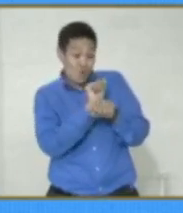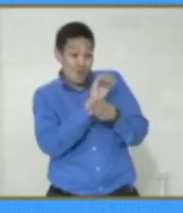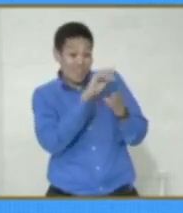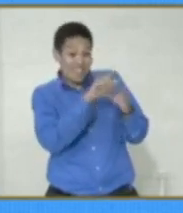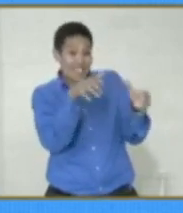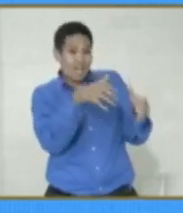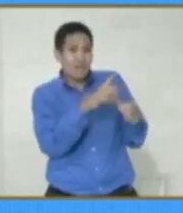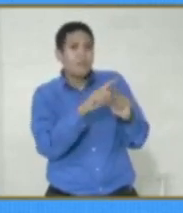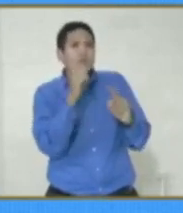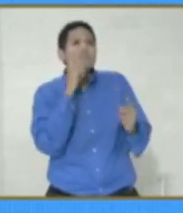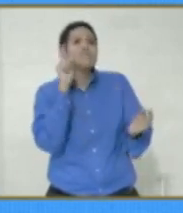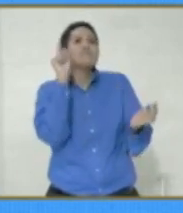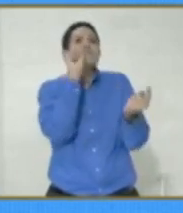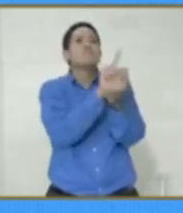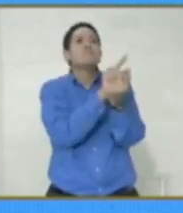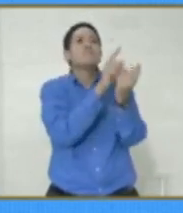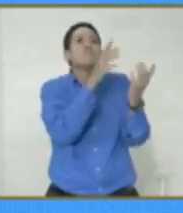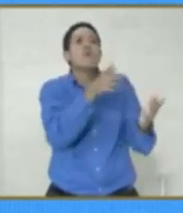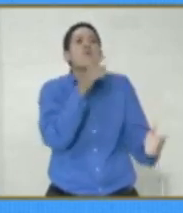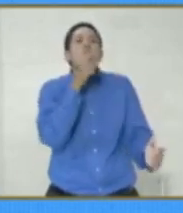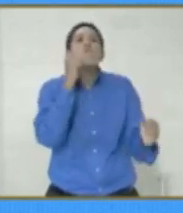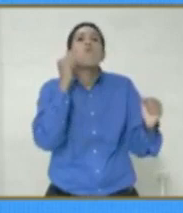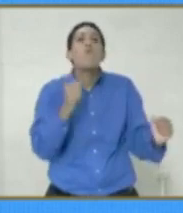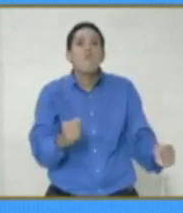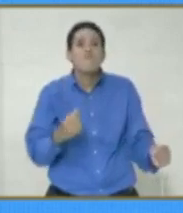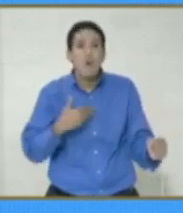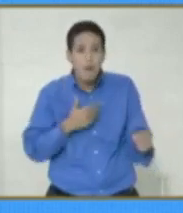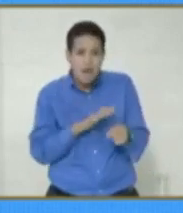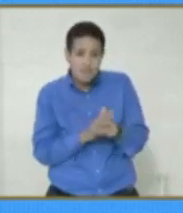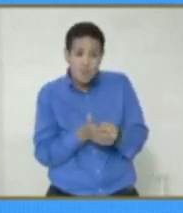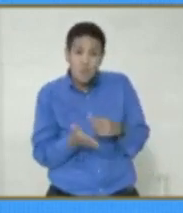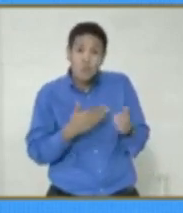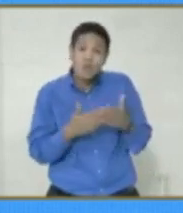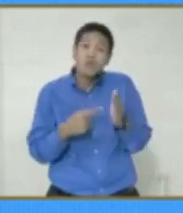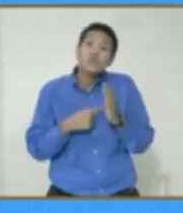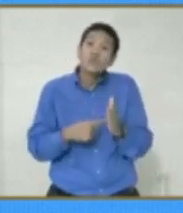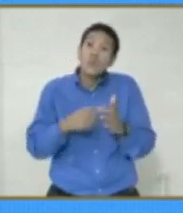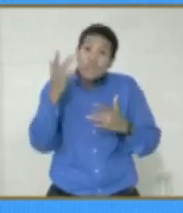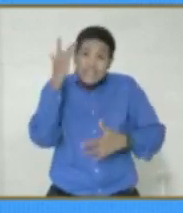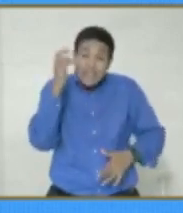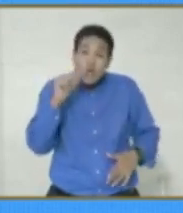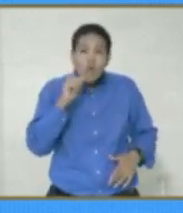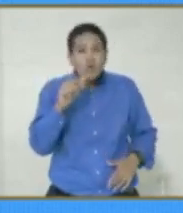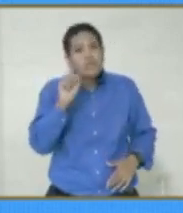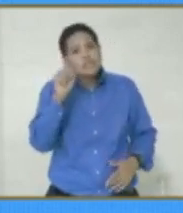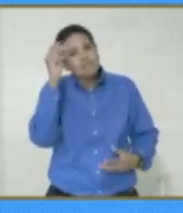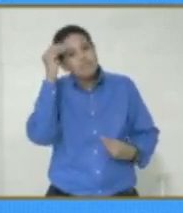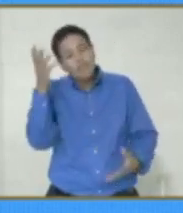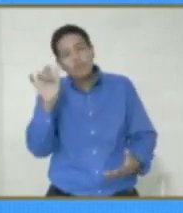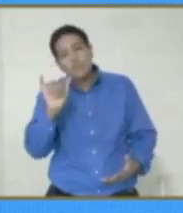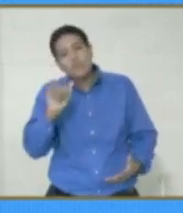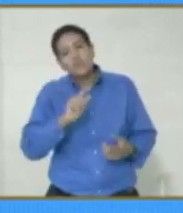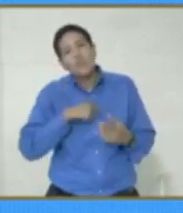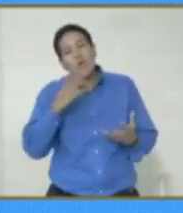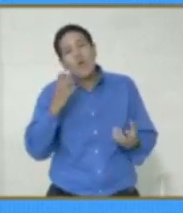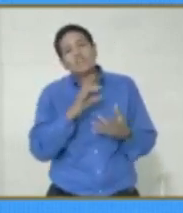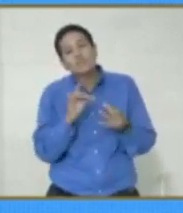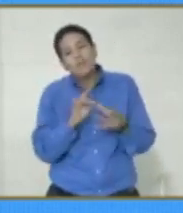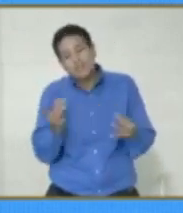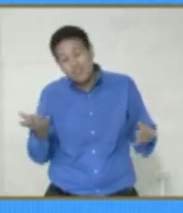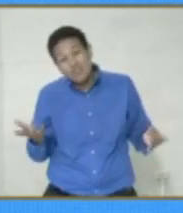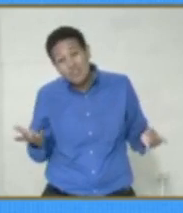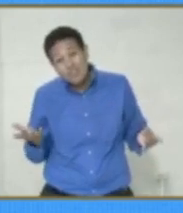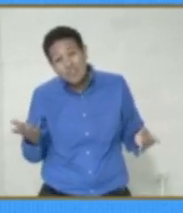in contact with a confirmed case, whether or not you have symptoms or not, you also will be screened as well. So I just want to mention that we